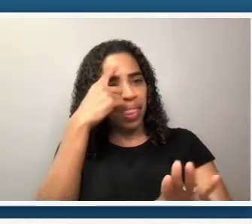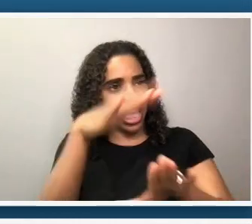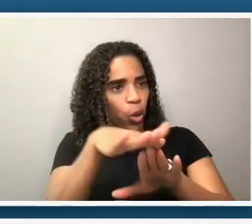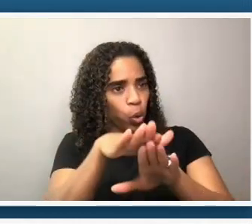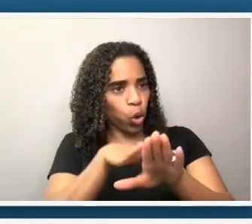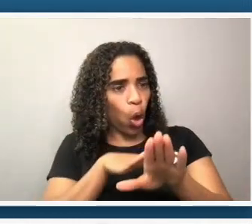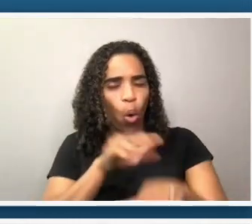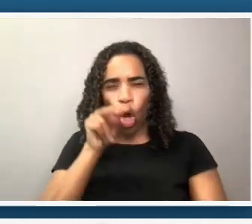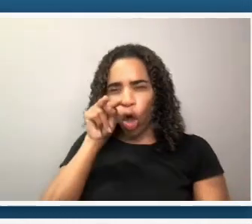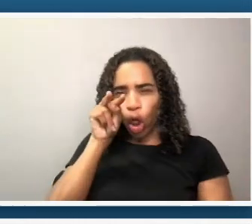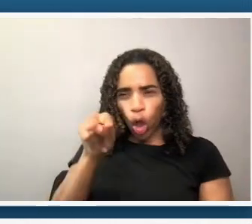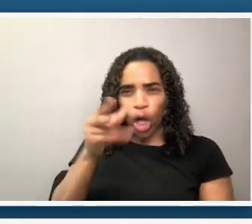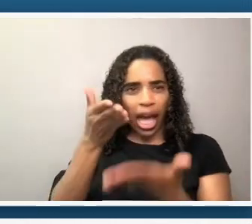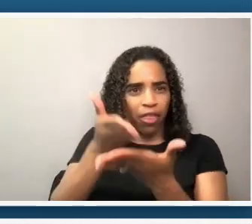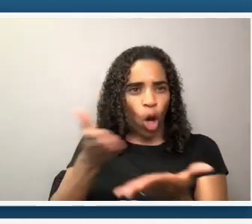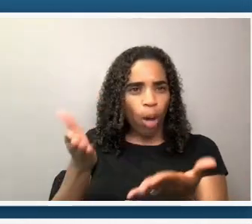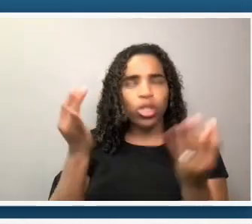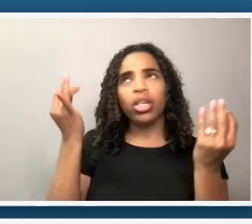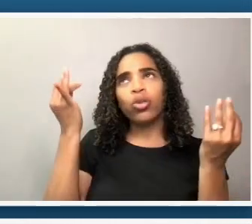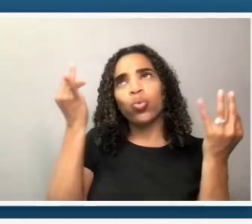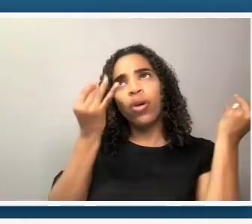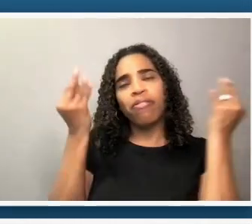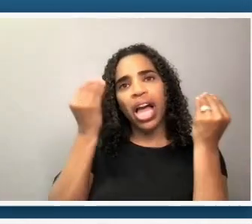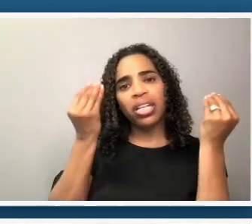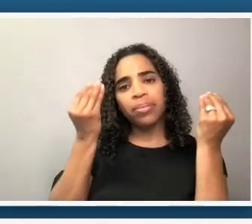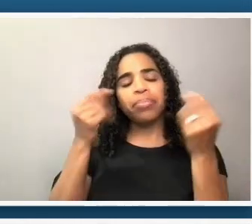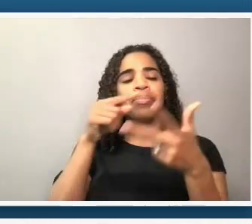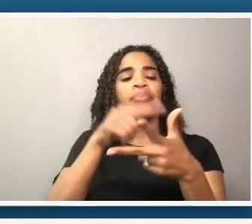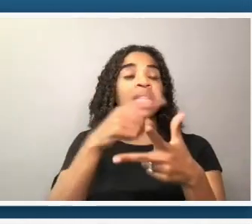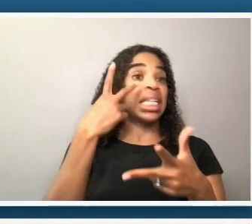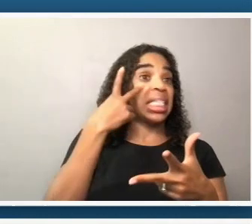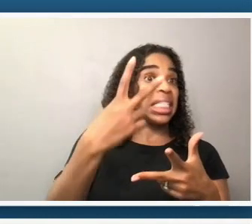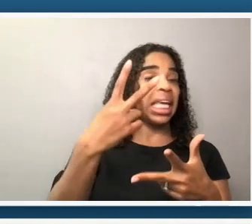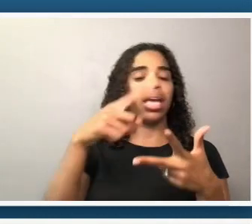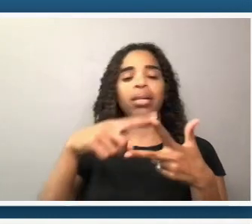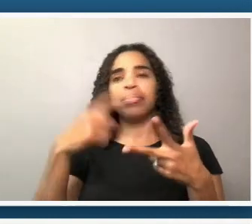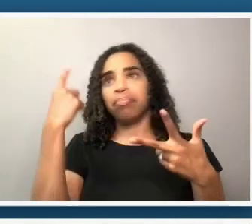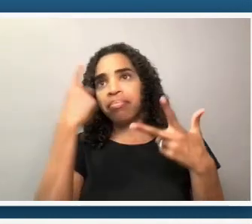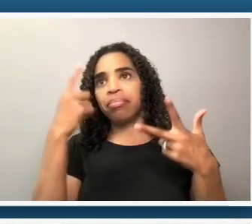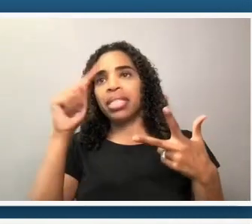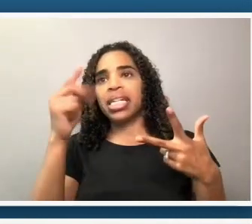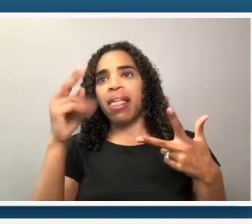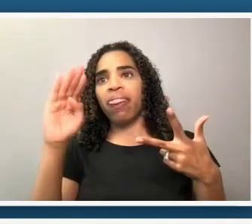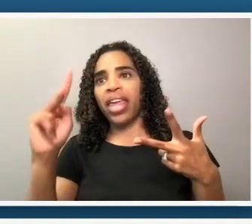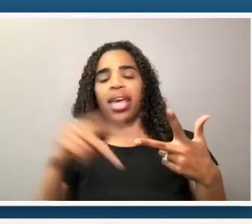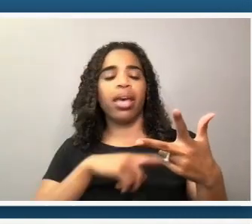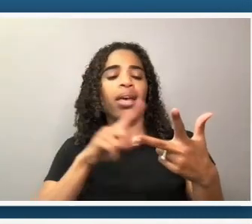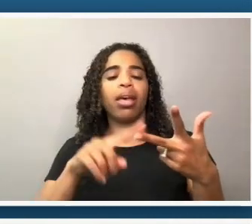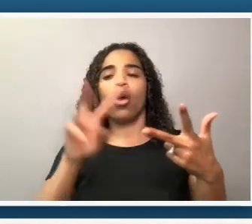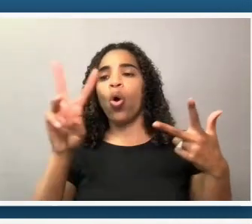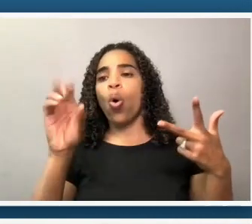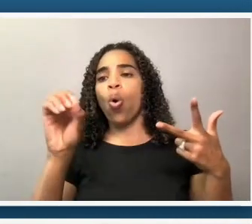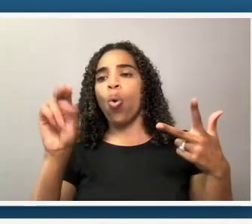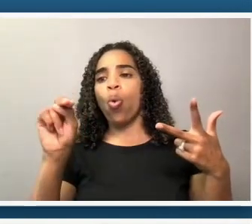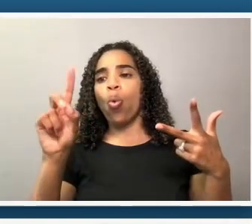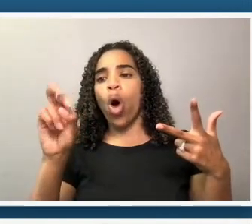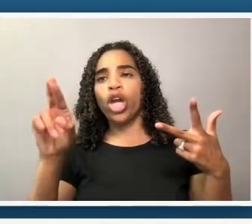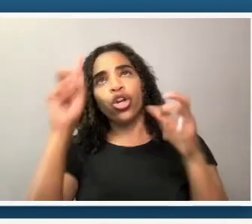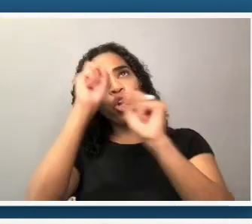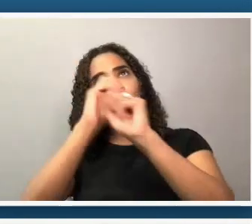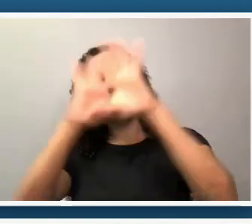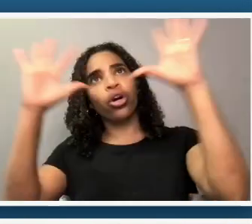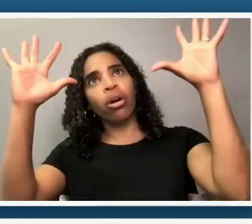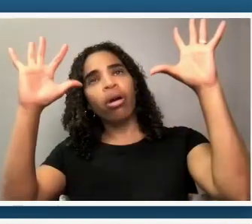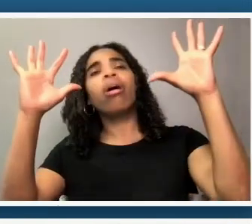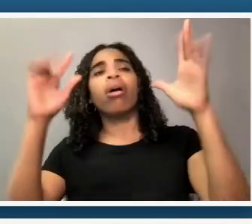and reflect on it. See, Think, Wonder is a routine that can be used on its own, and but I often